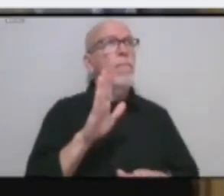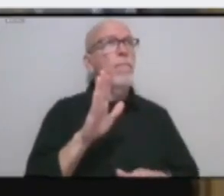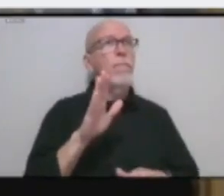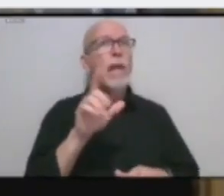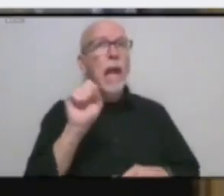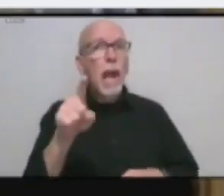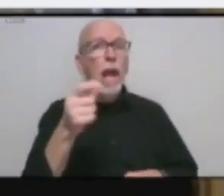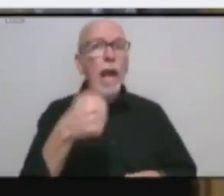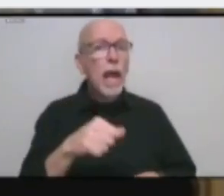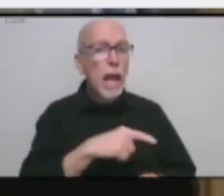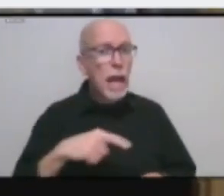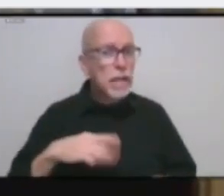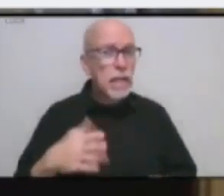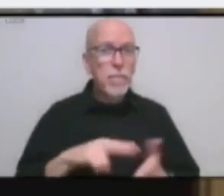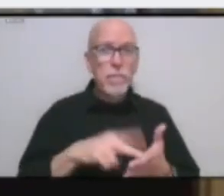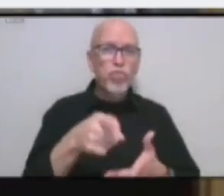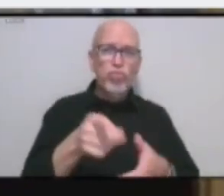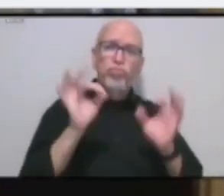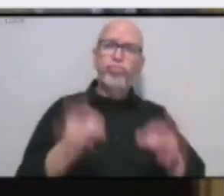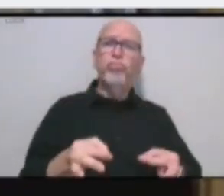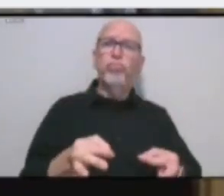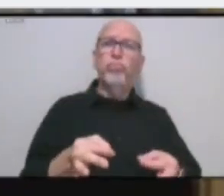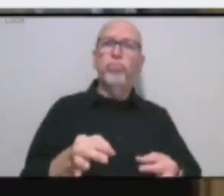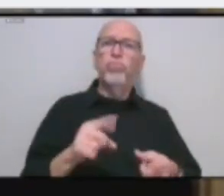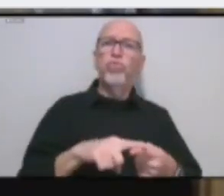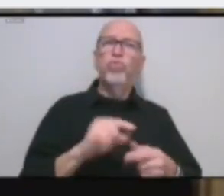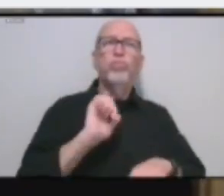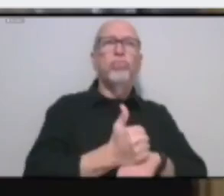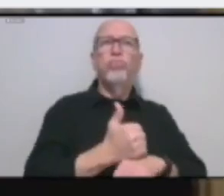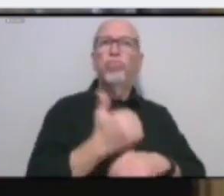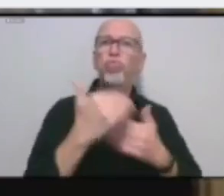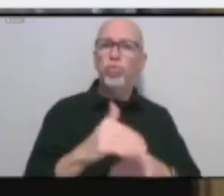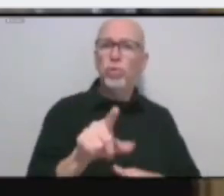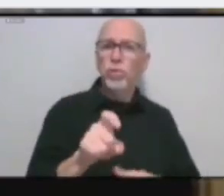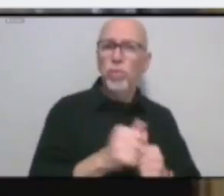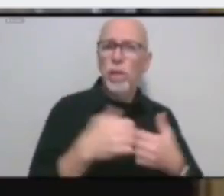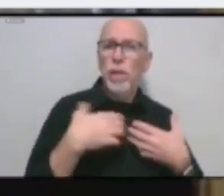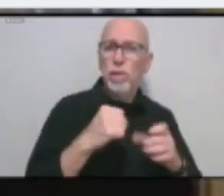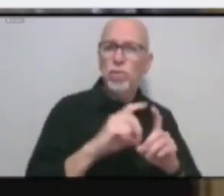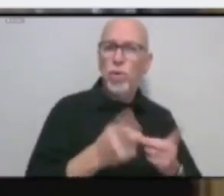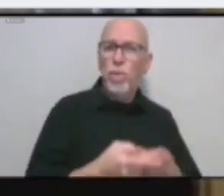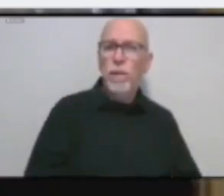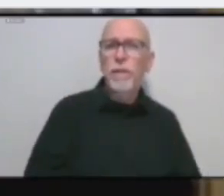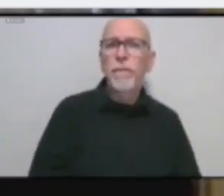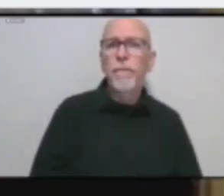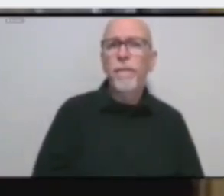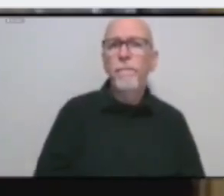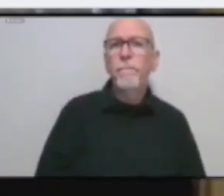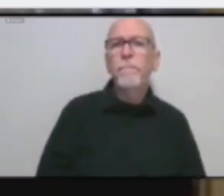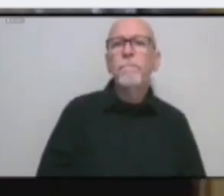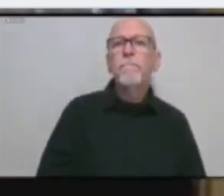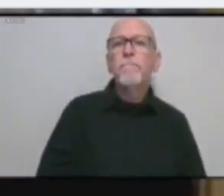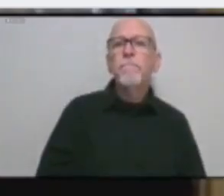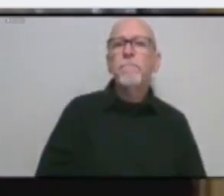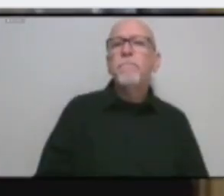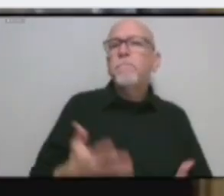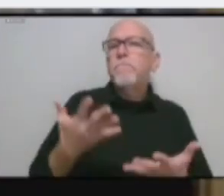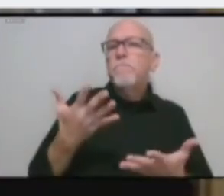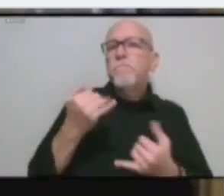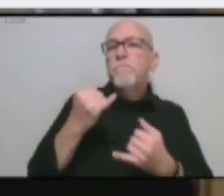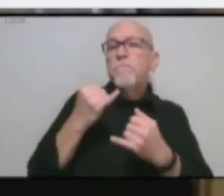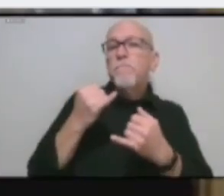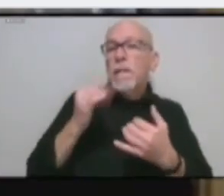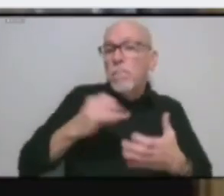state lawmakers. It is your decision to put in the restrictions along with the health department? Well, ultimately, it's my